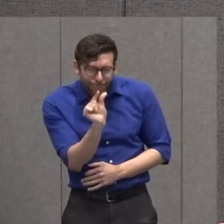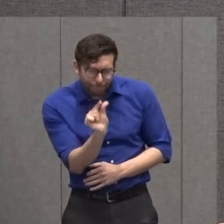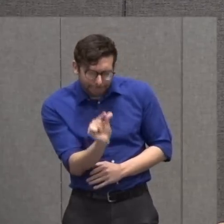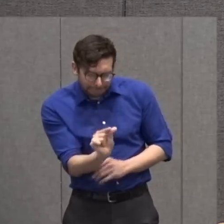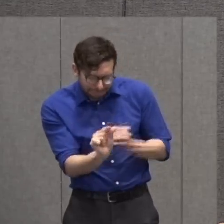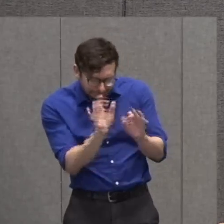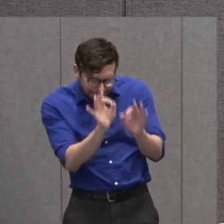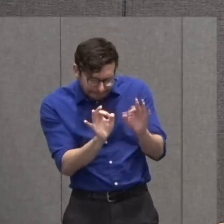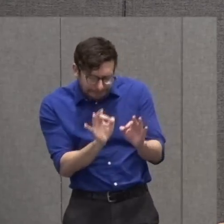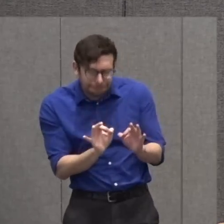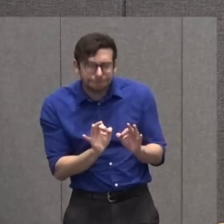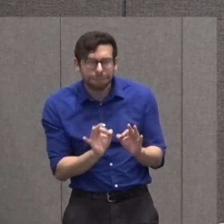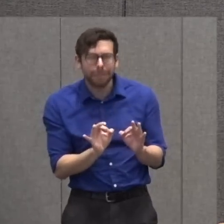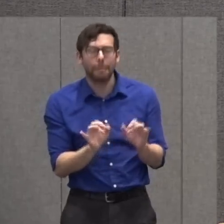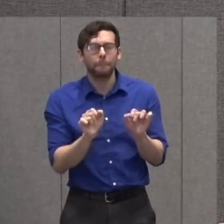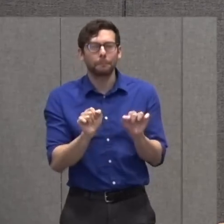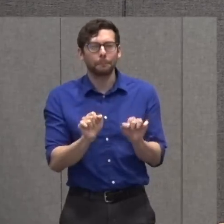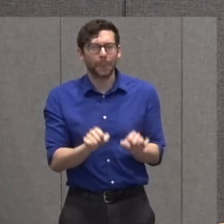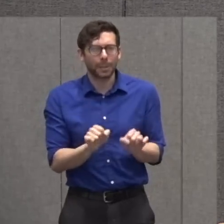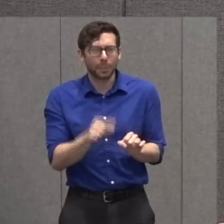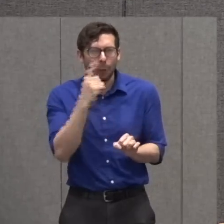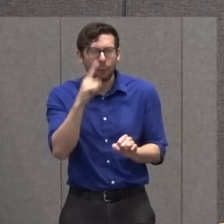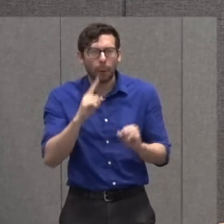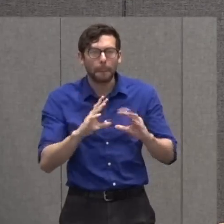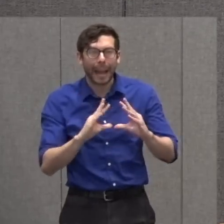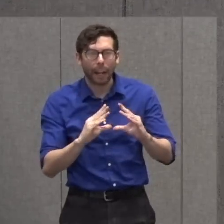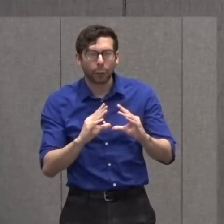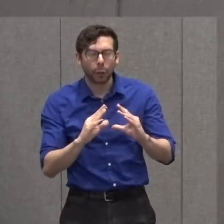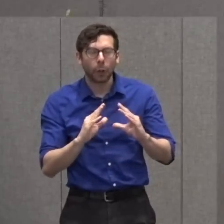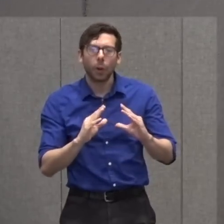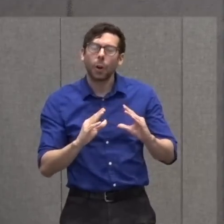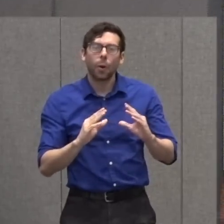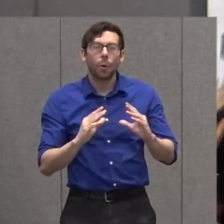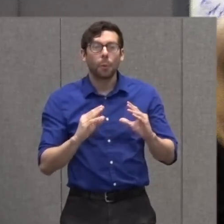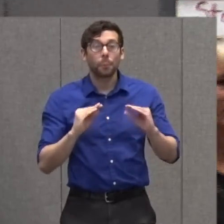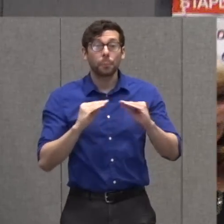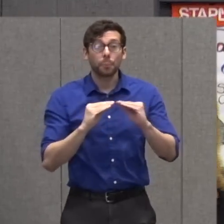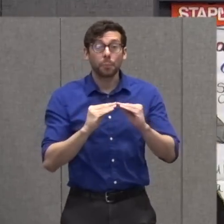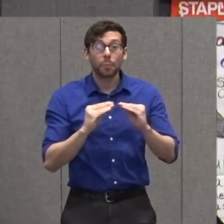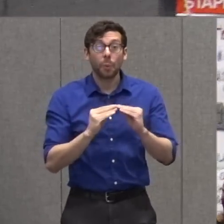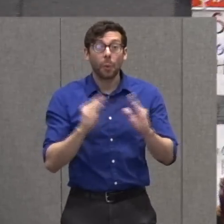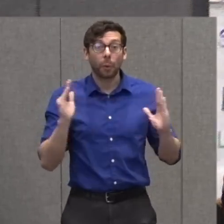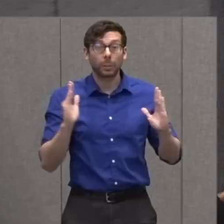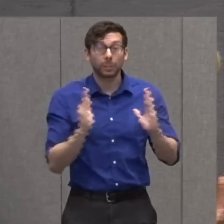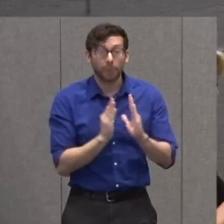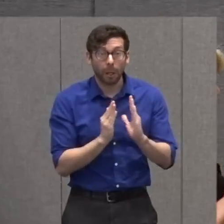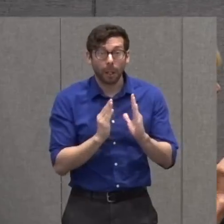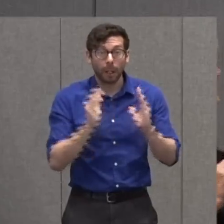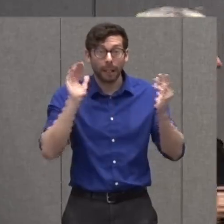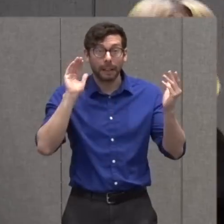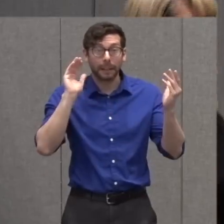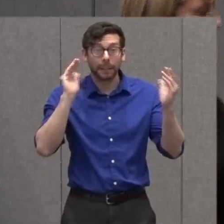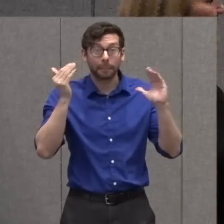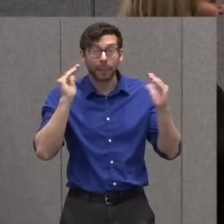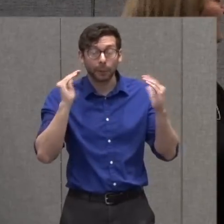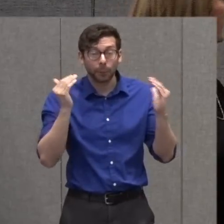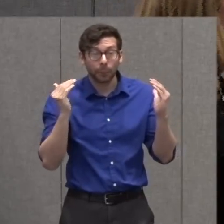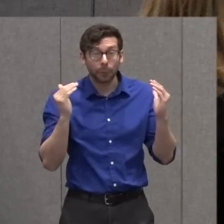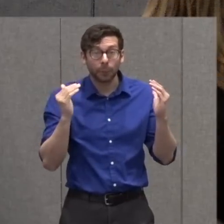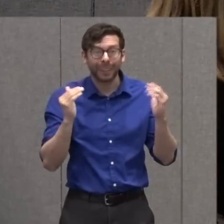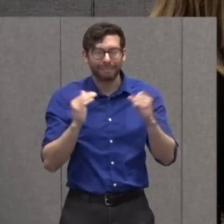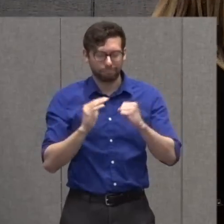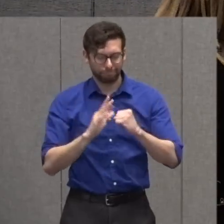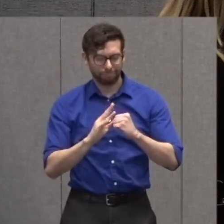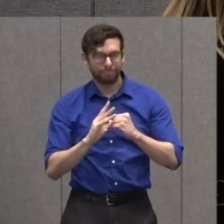of matter. Okay? They're even smaller than an atom or a molecule. Oh, you can't see them. So they're like little tiny and you can't see